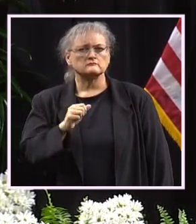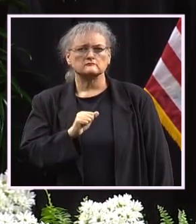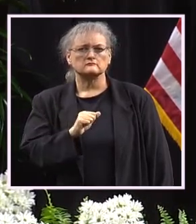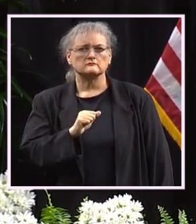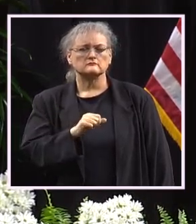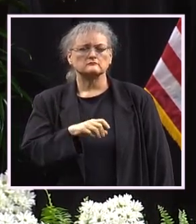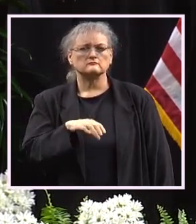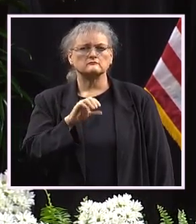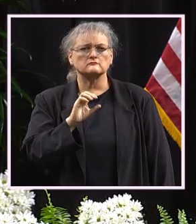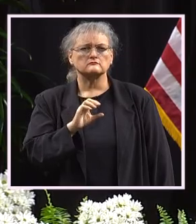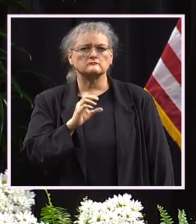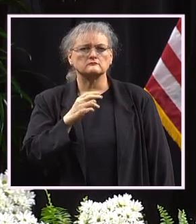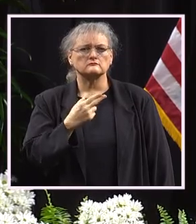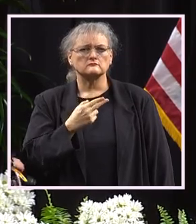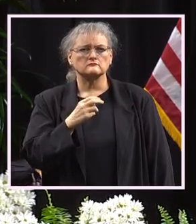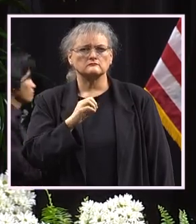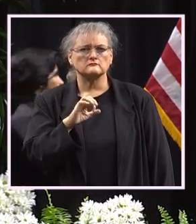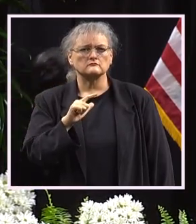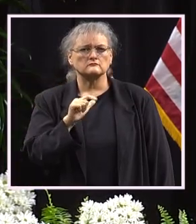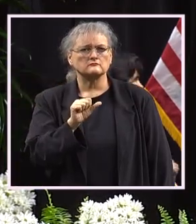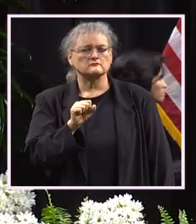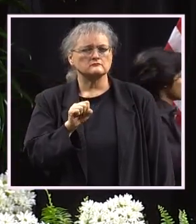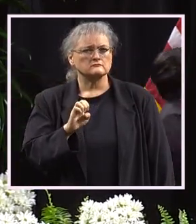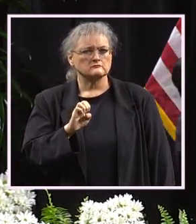Chelsea Valdez.